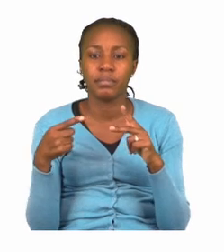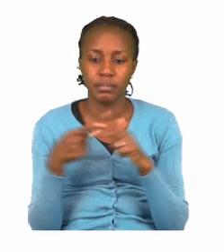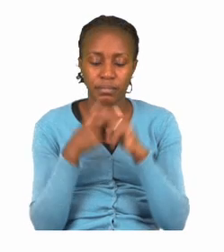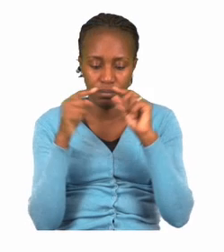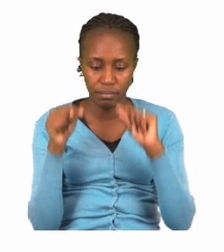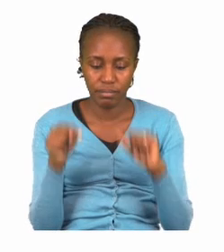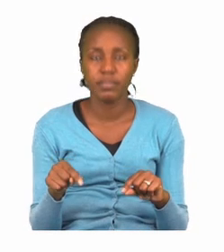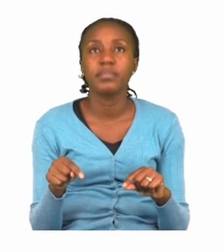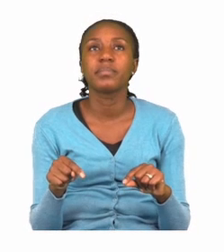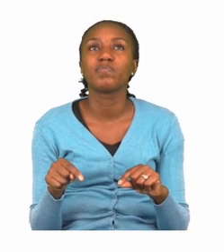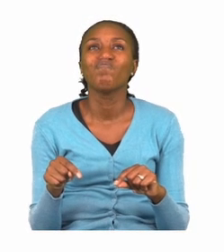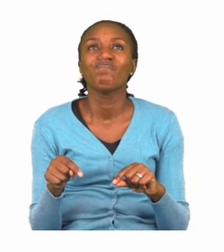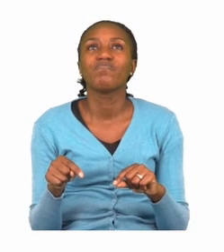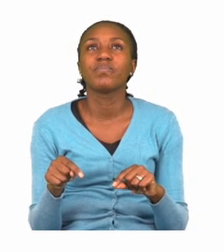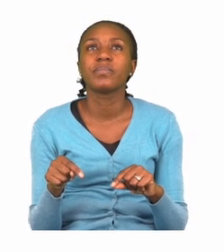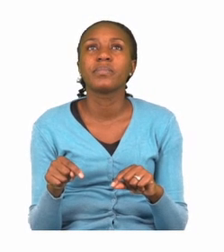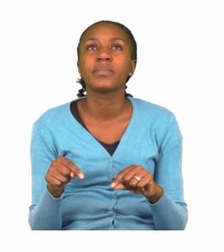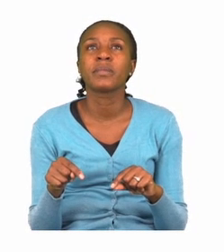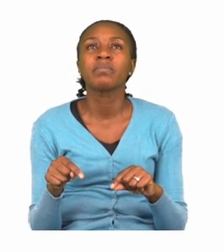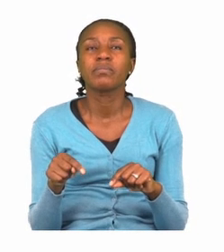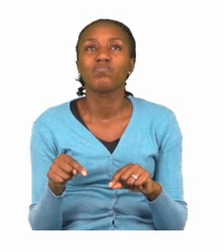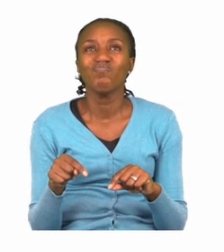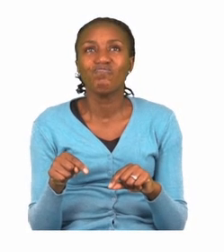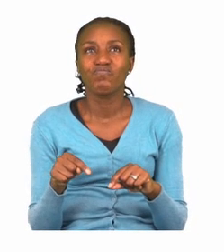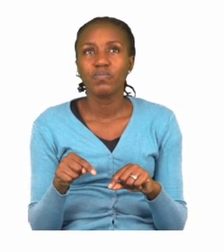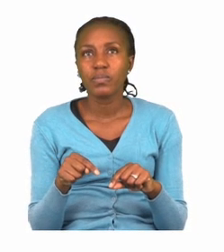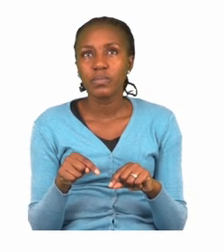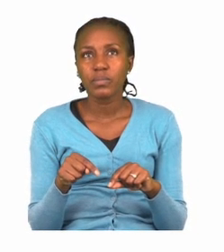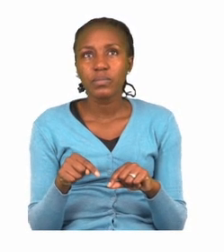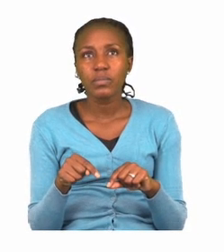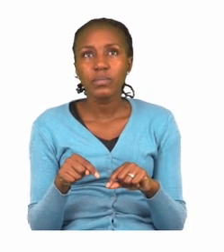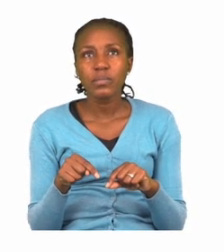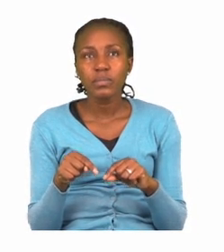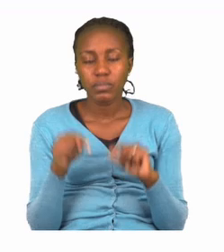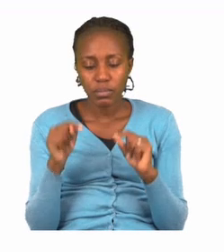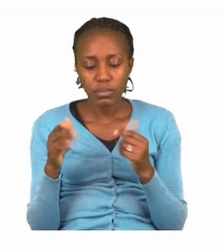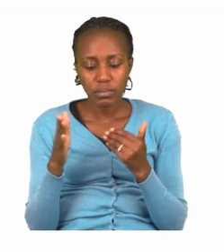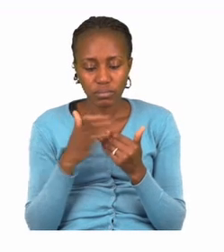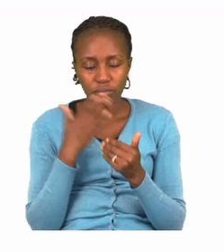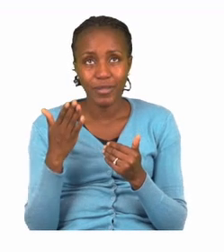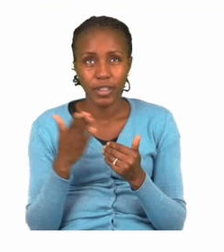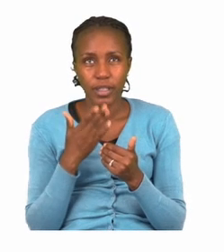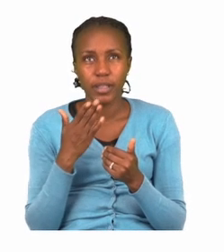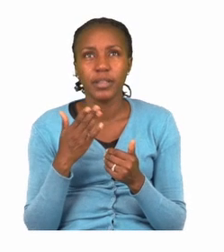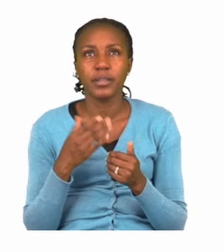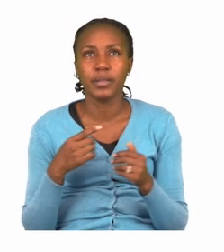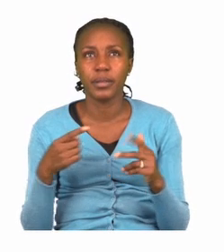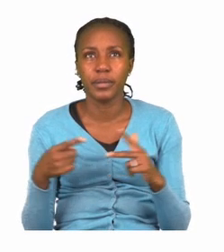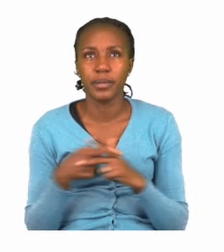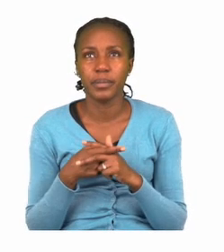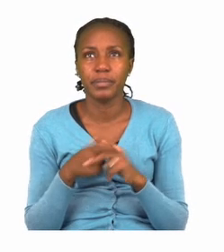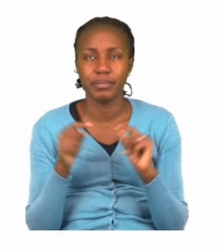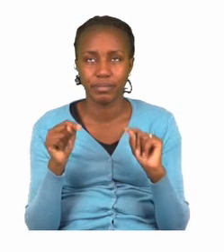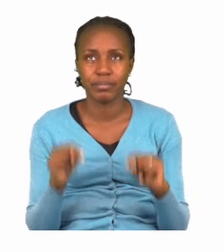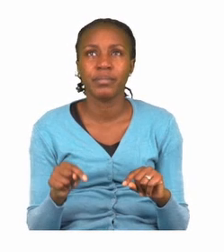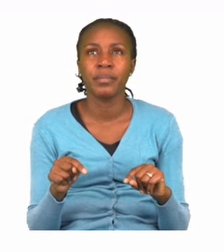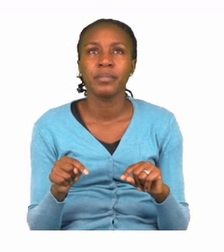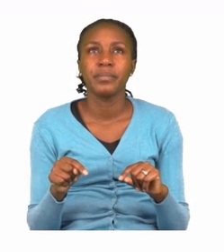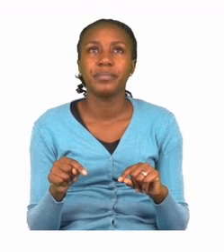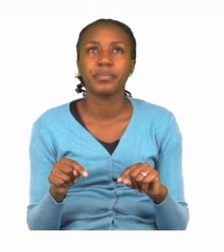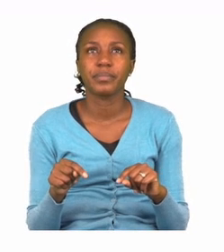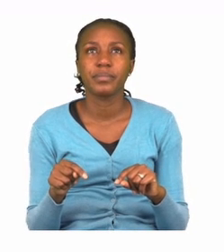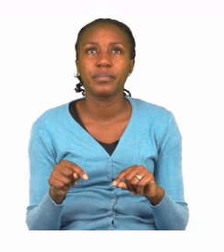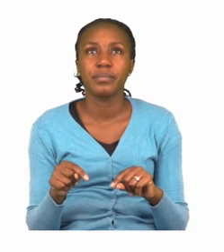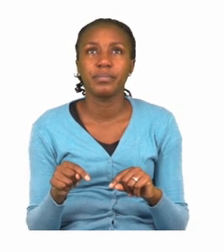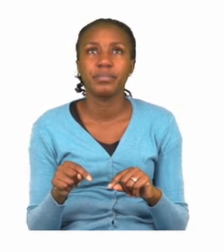and today we are going to do the simple present tense, verb